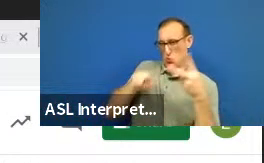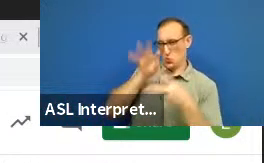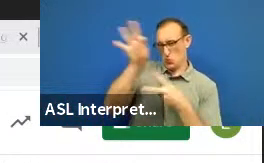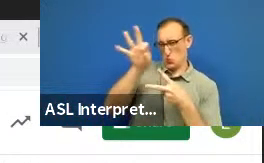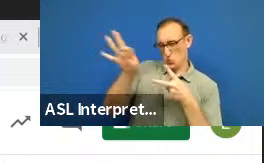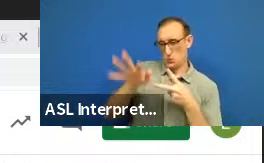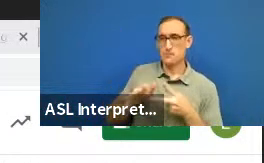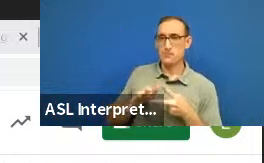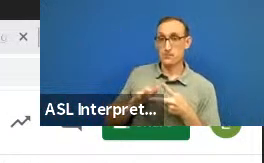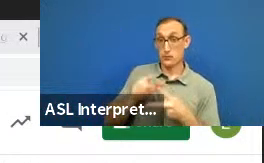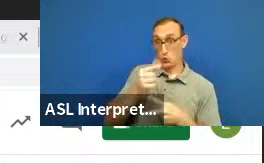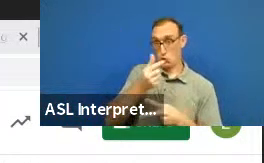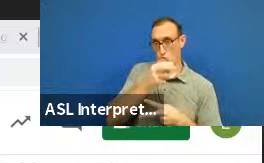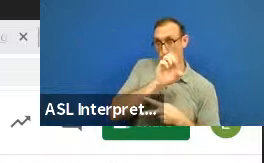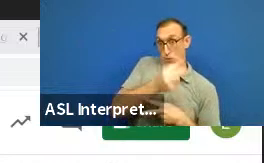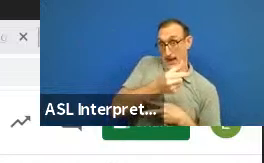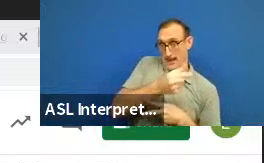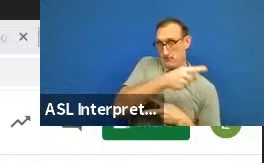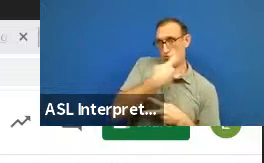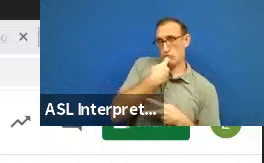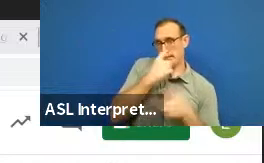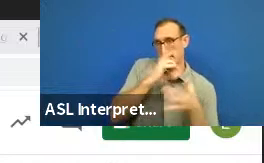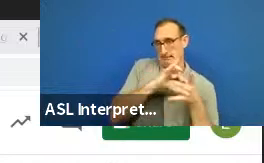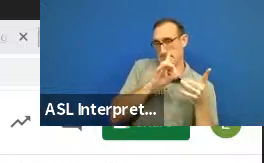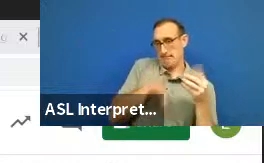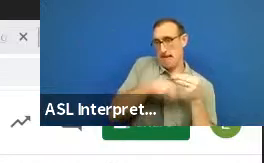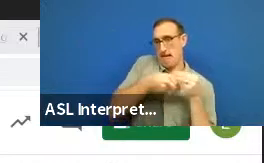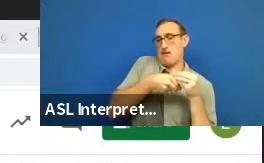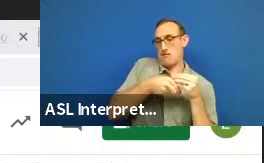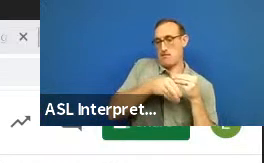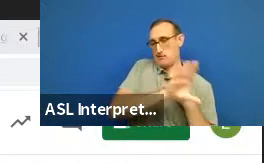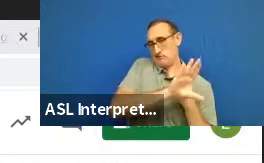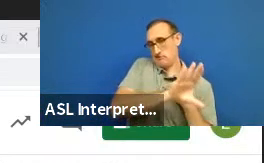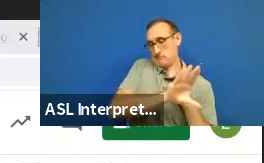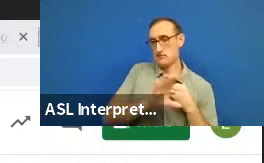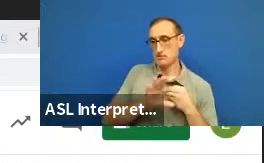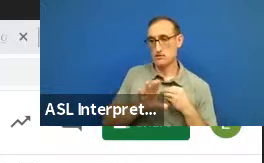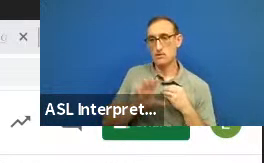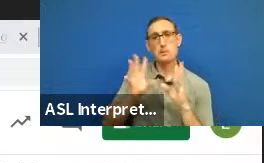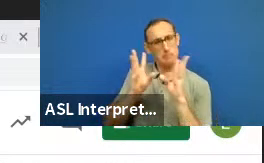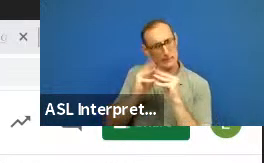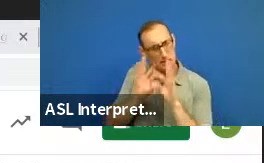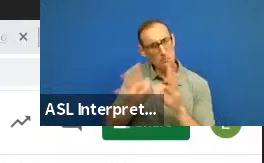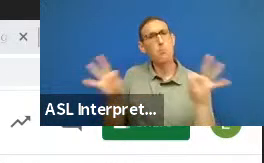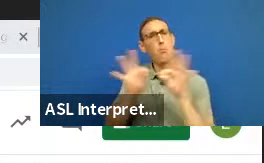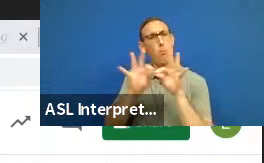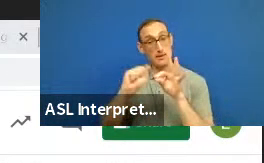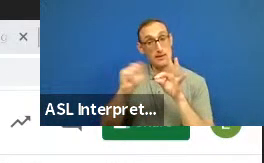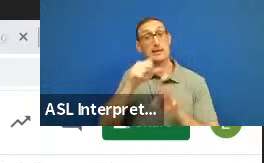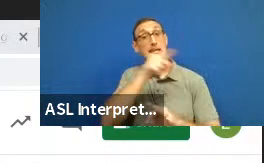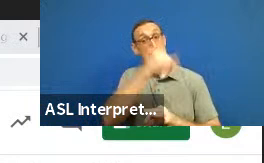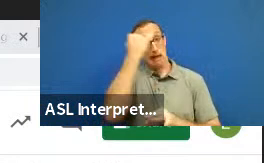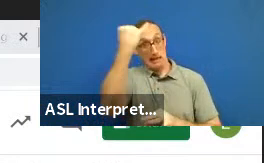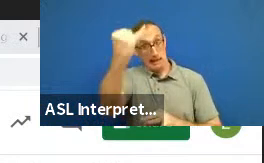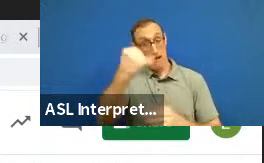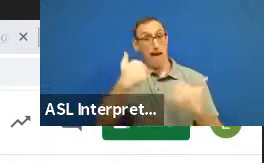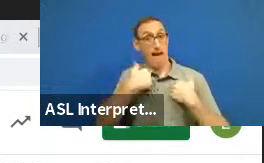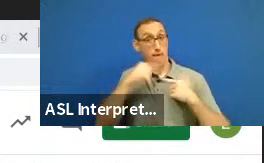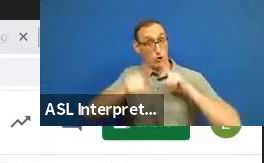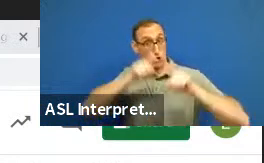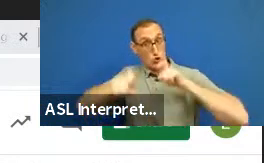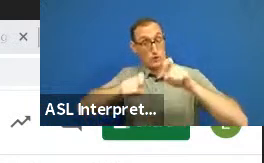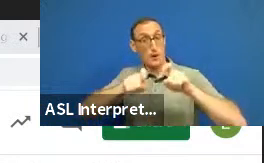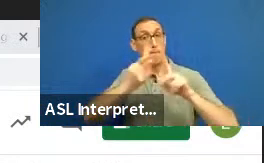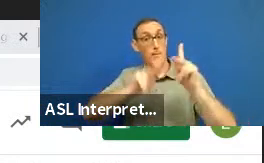do think that the meetings are a part of it. And I think that his idea of having a survey that people can fill it out after they leave